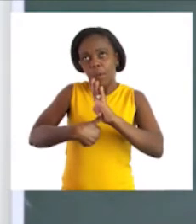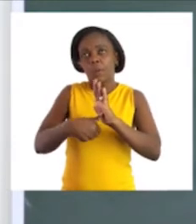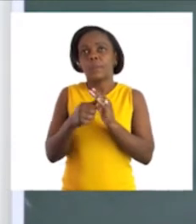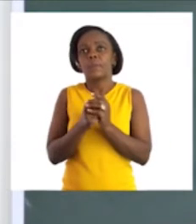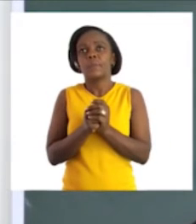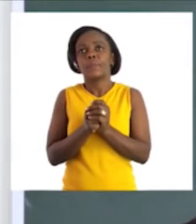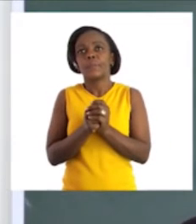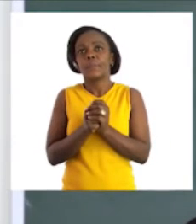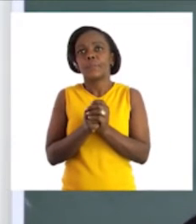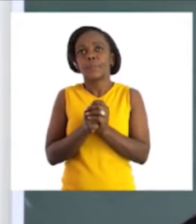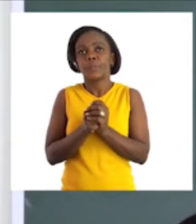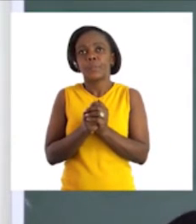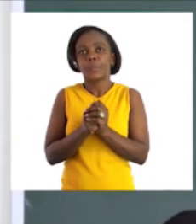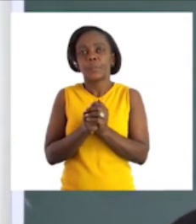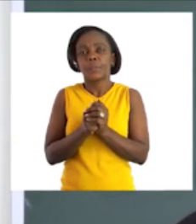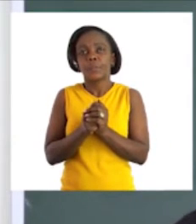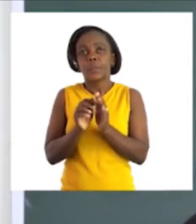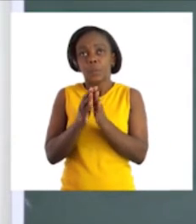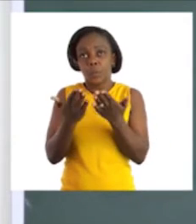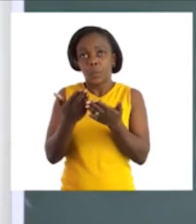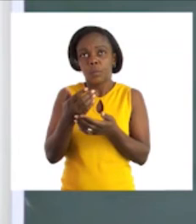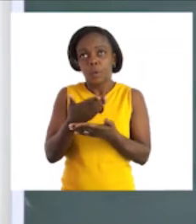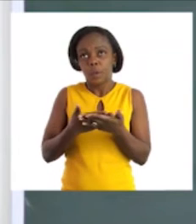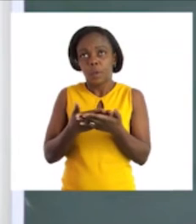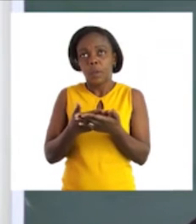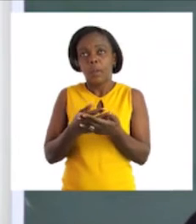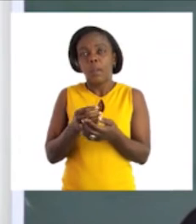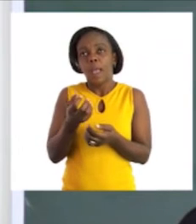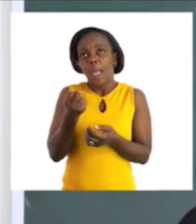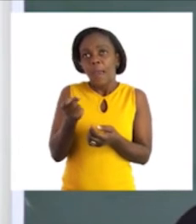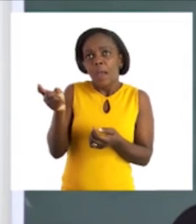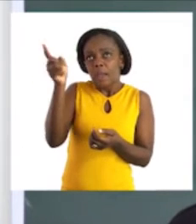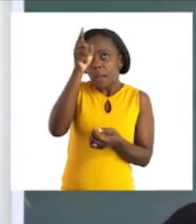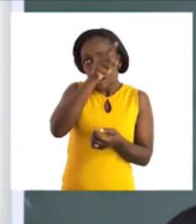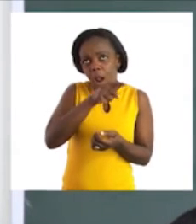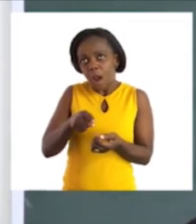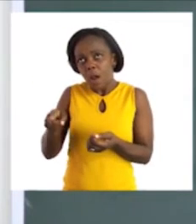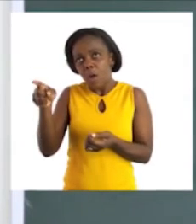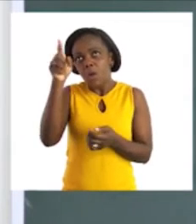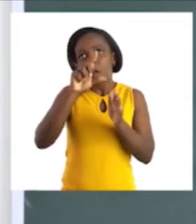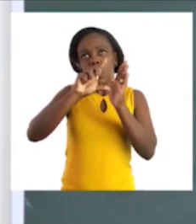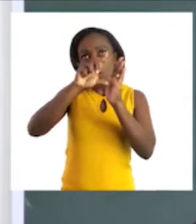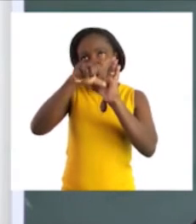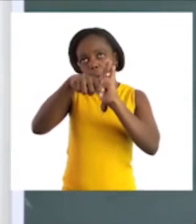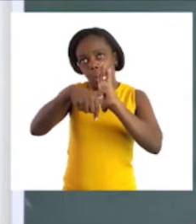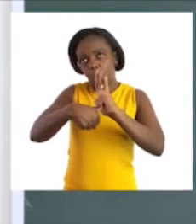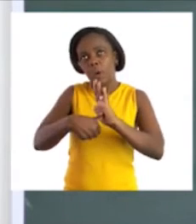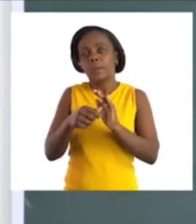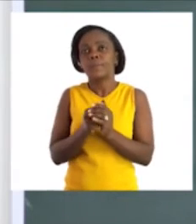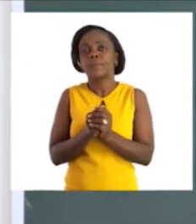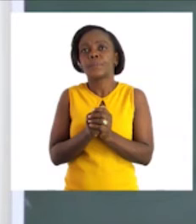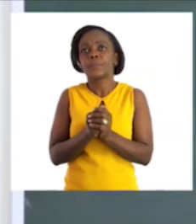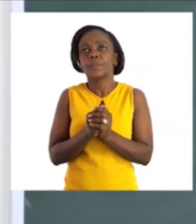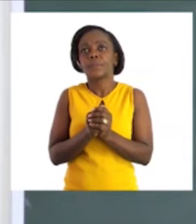on your clock there, in your book, it's a round thing. Now, our hands will always move